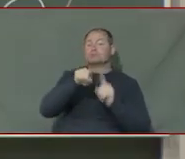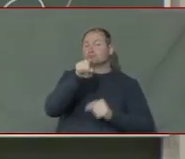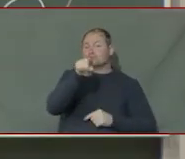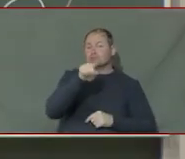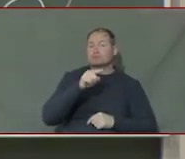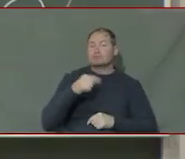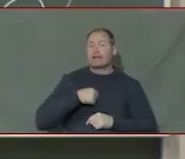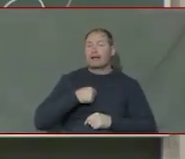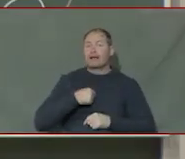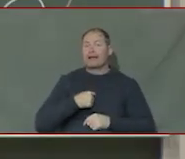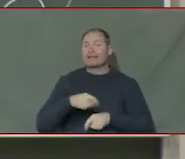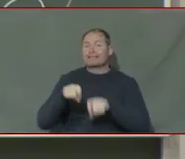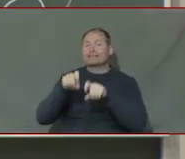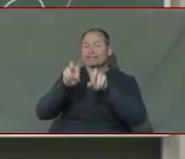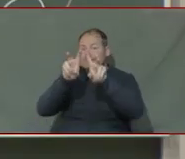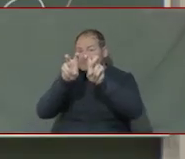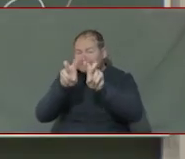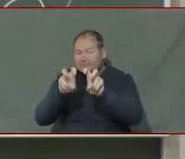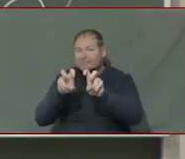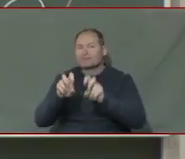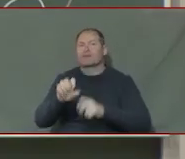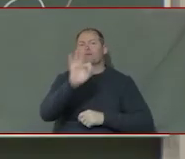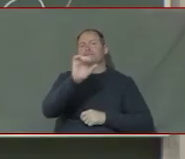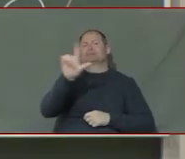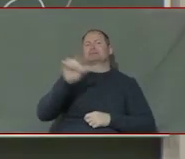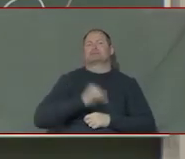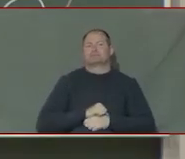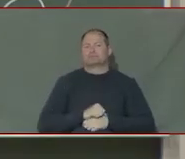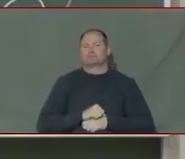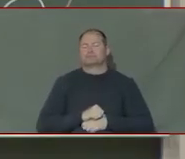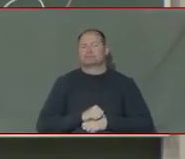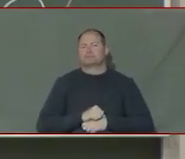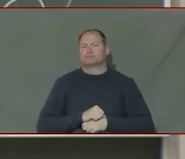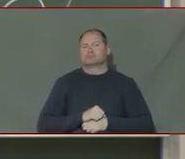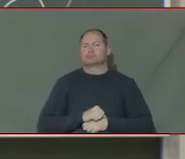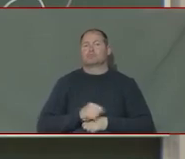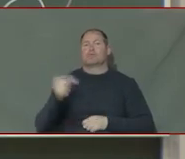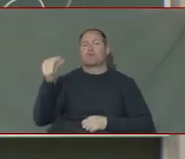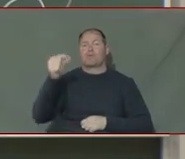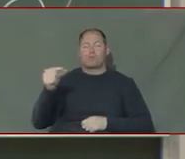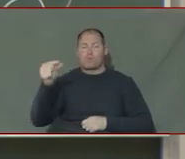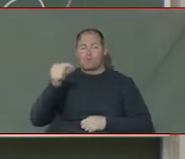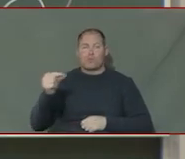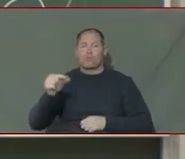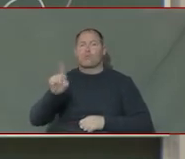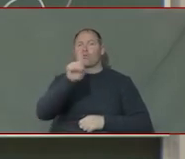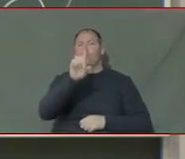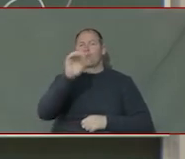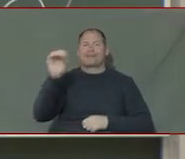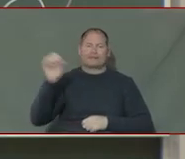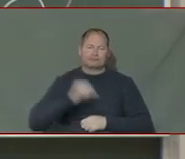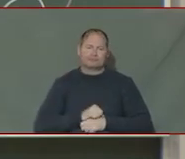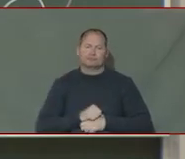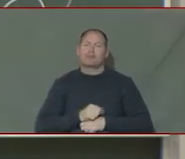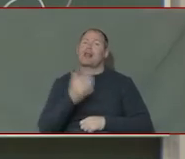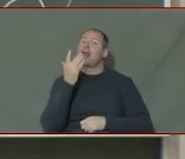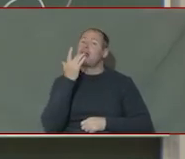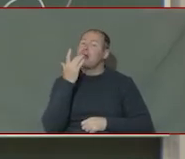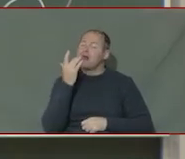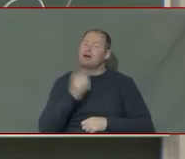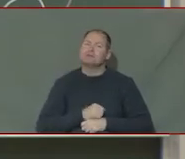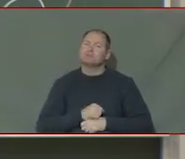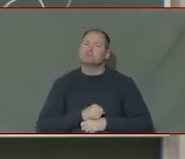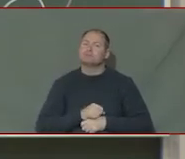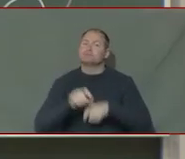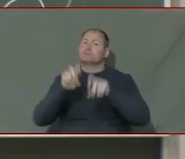your glucose, probably it will be 100. If I test your salt balances, probably it's perfect. And that's why you're so